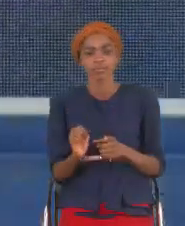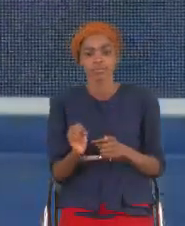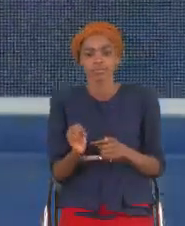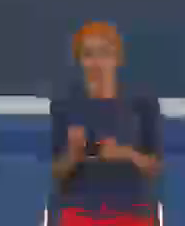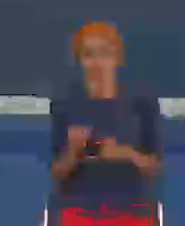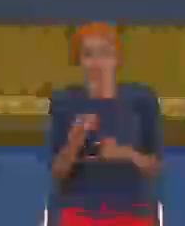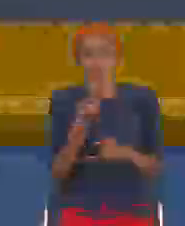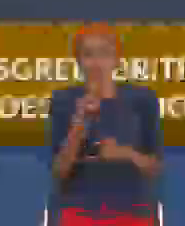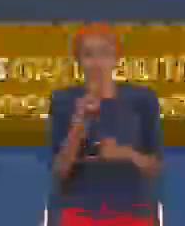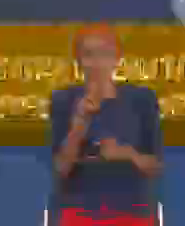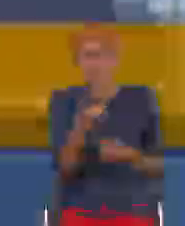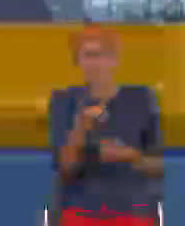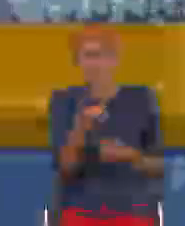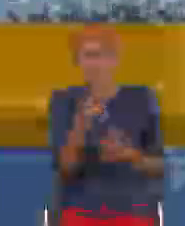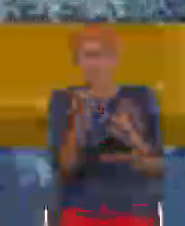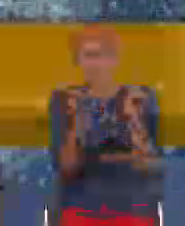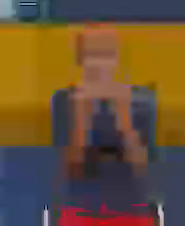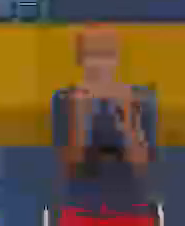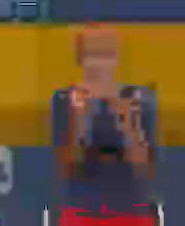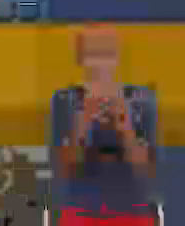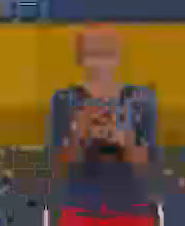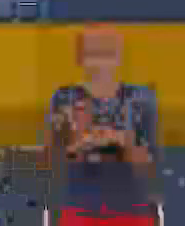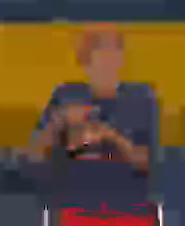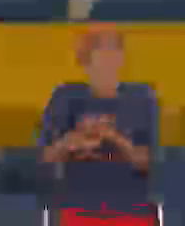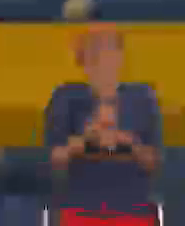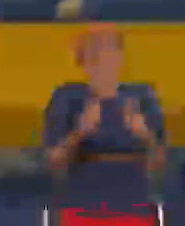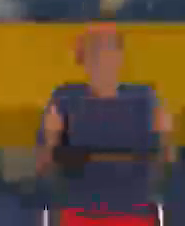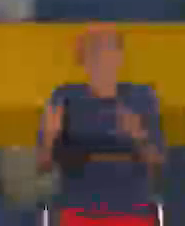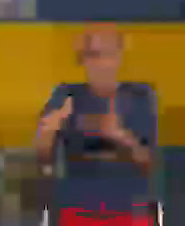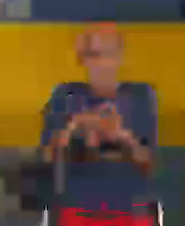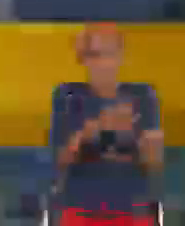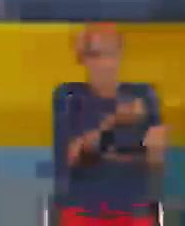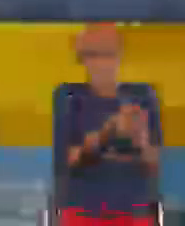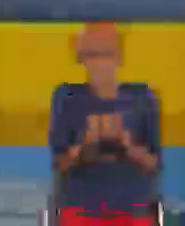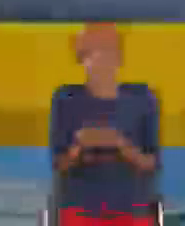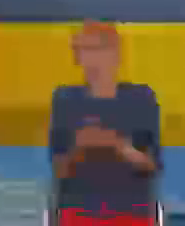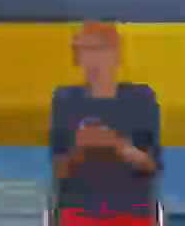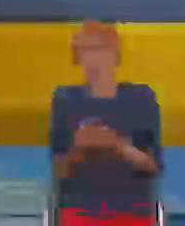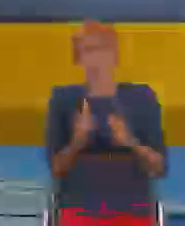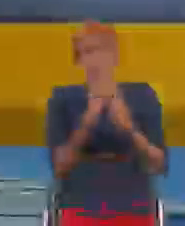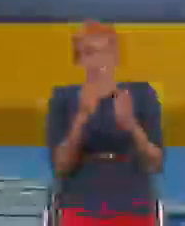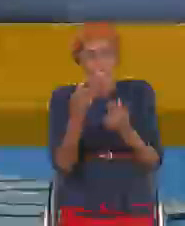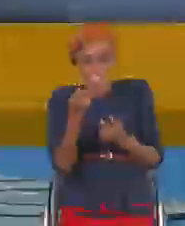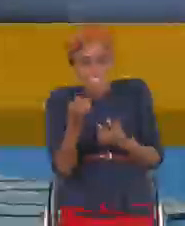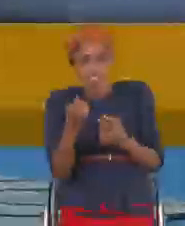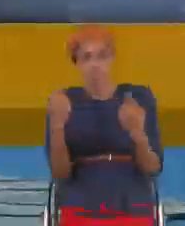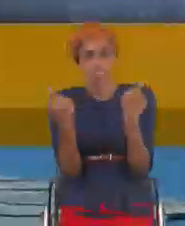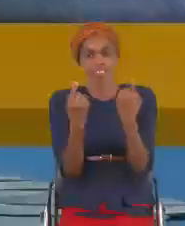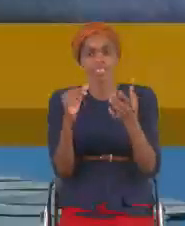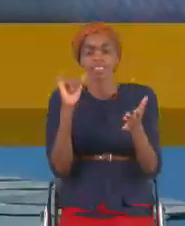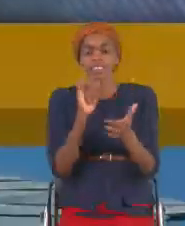that causes great destruction. The little transgressor that causes